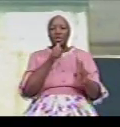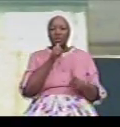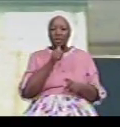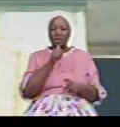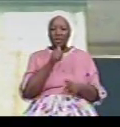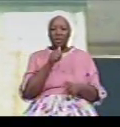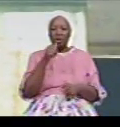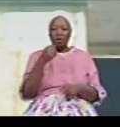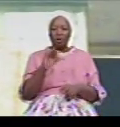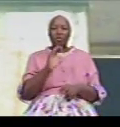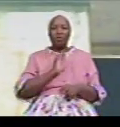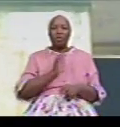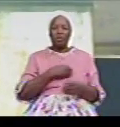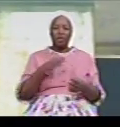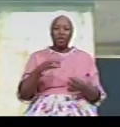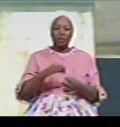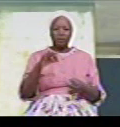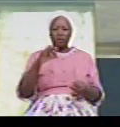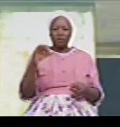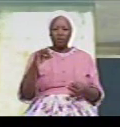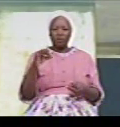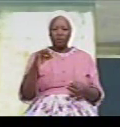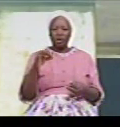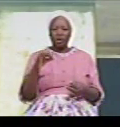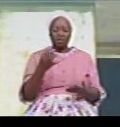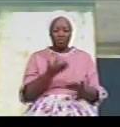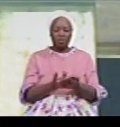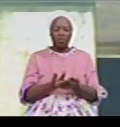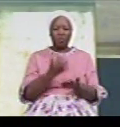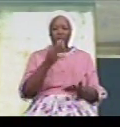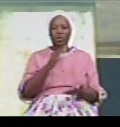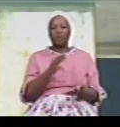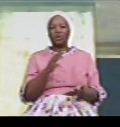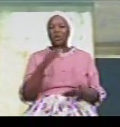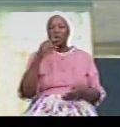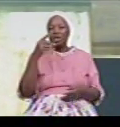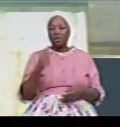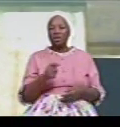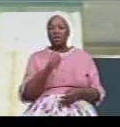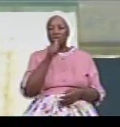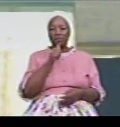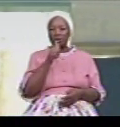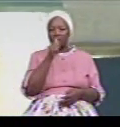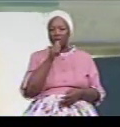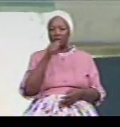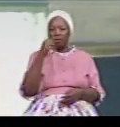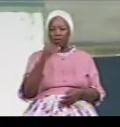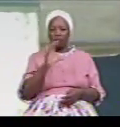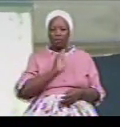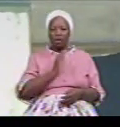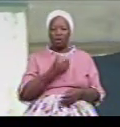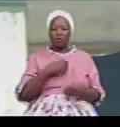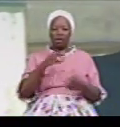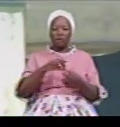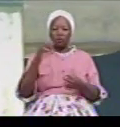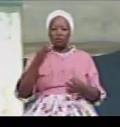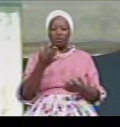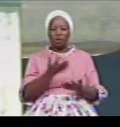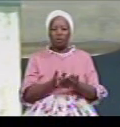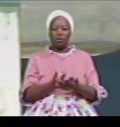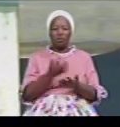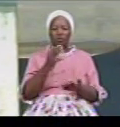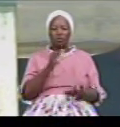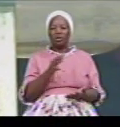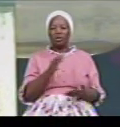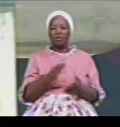our spiritual wealth. The secret of our spiritual